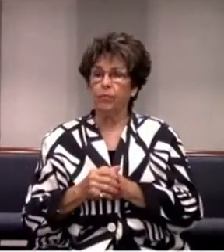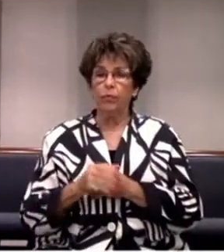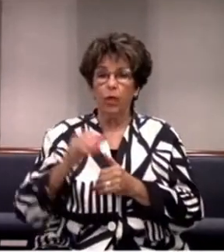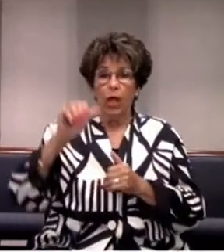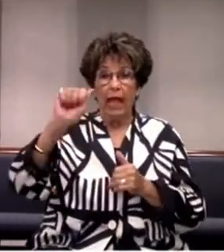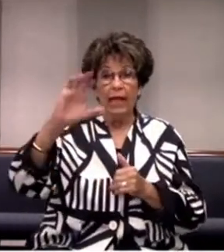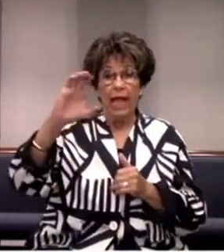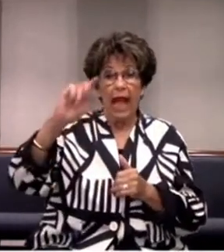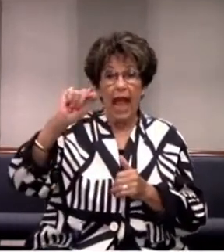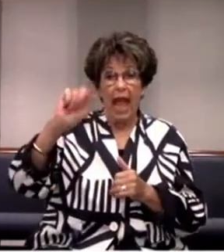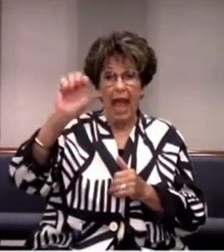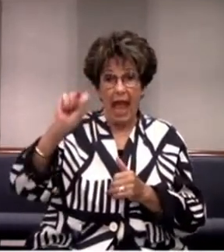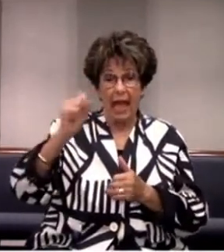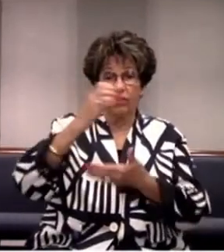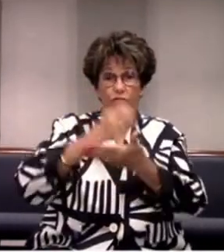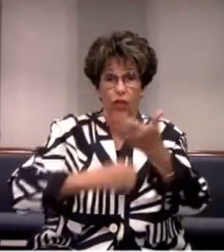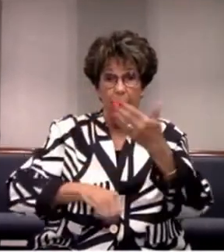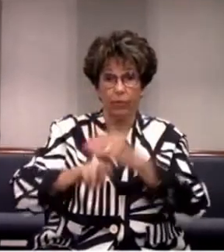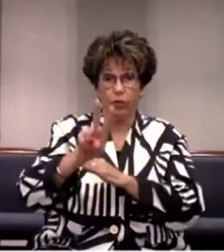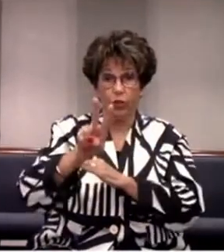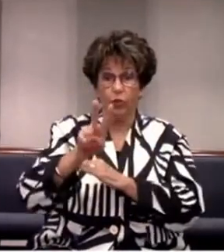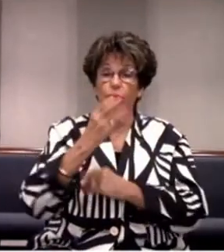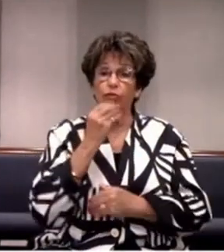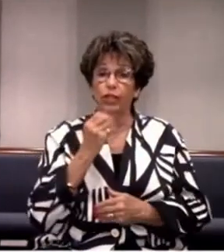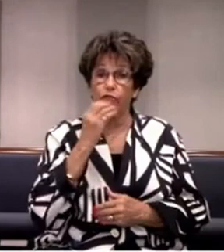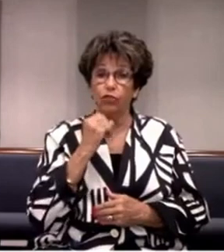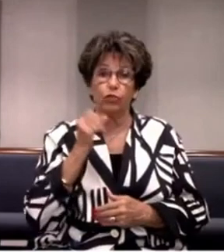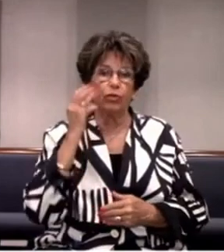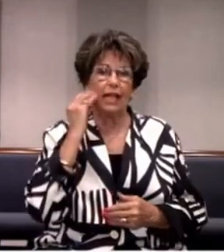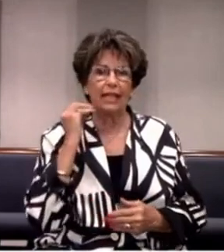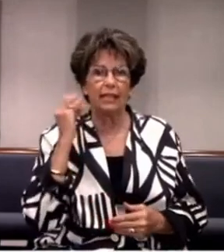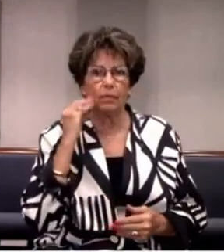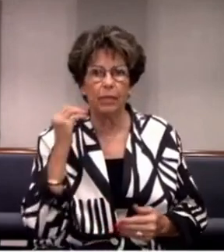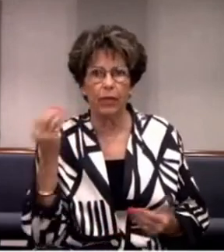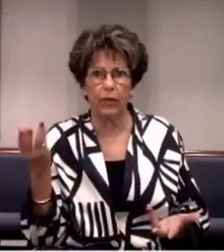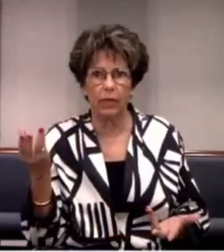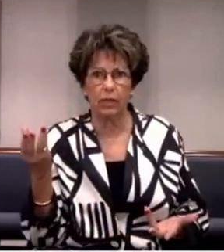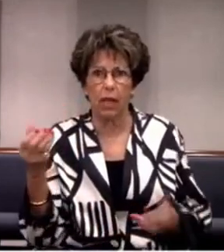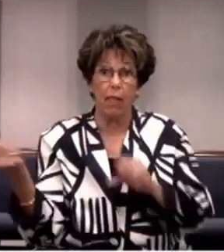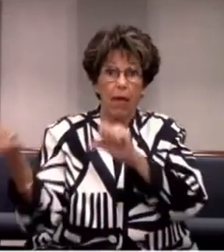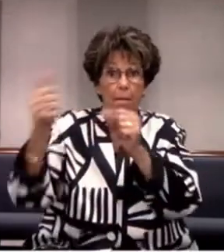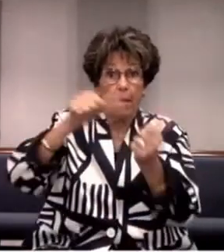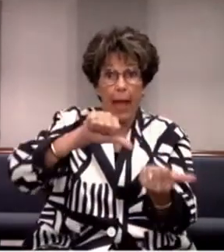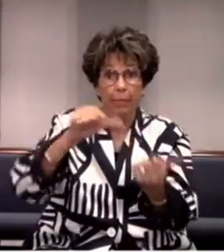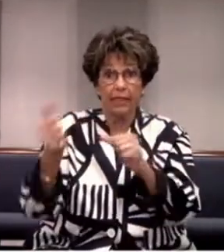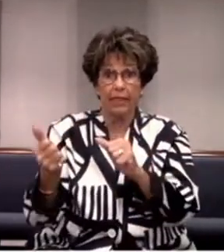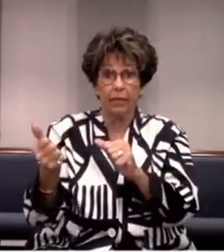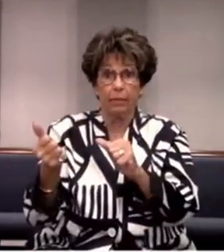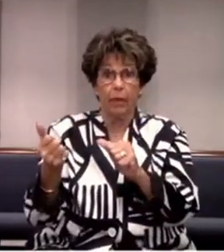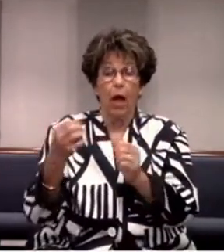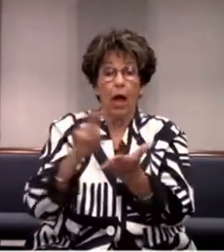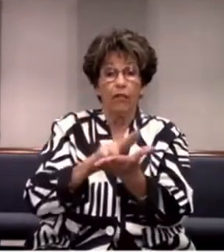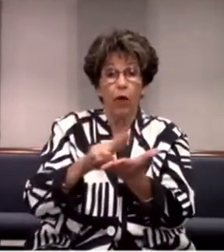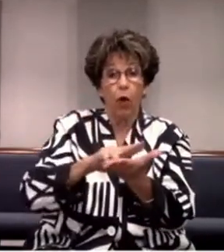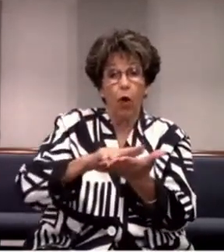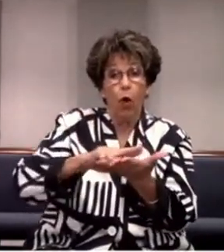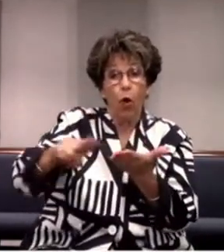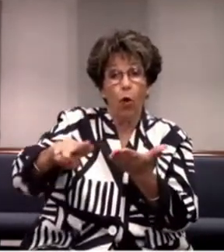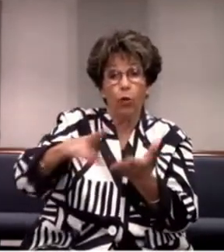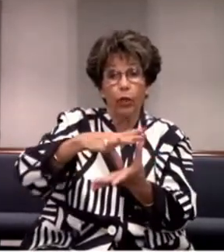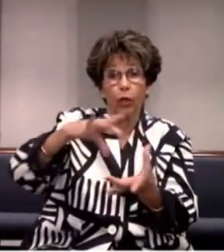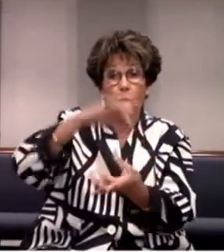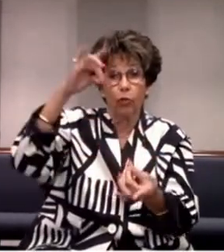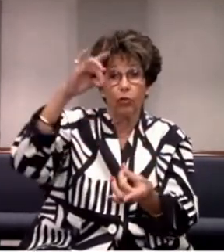chapter 2, the Jews experienced the baptism of the Holy Ghost. In